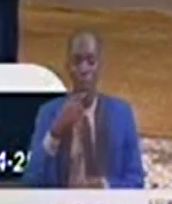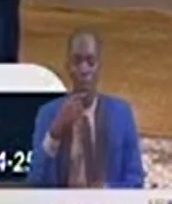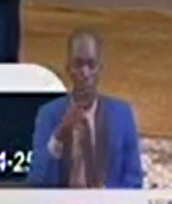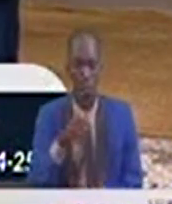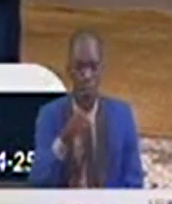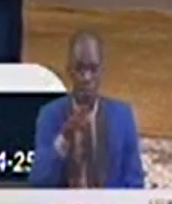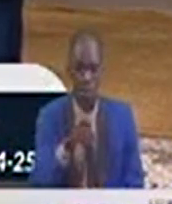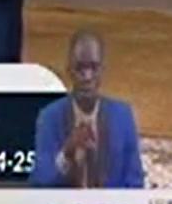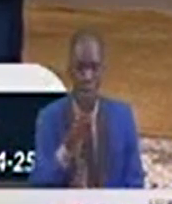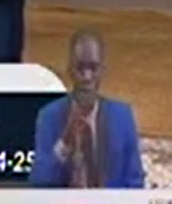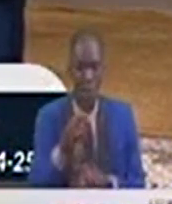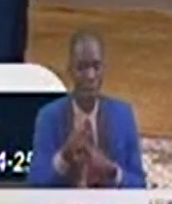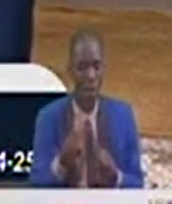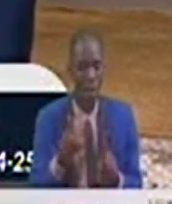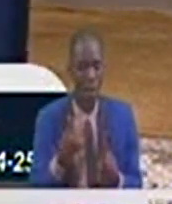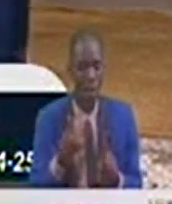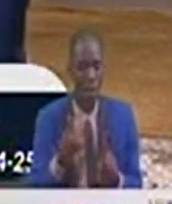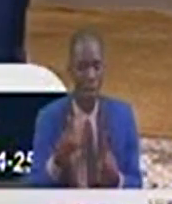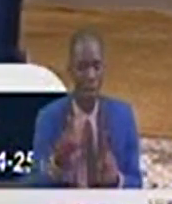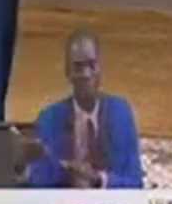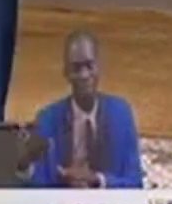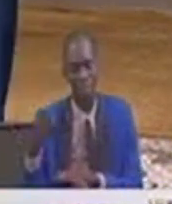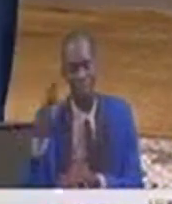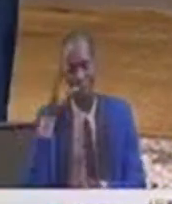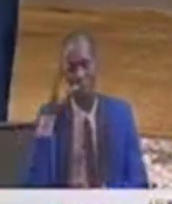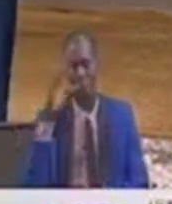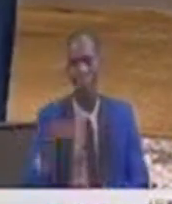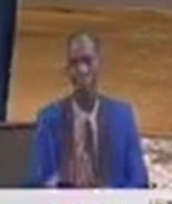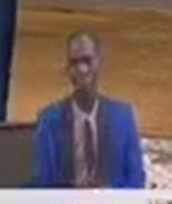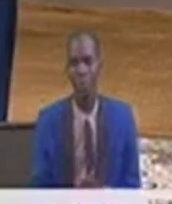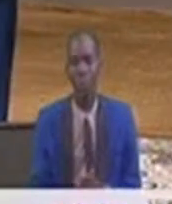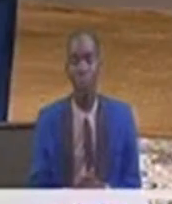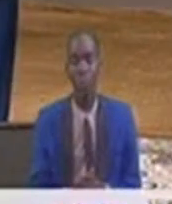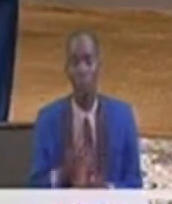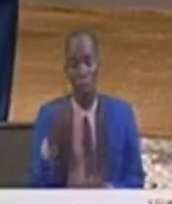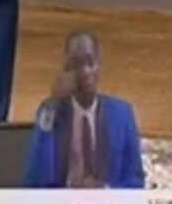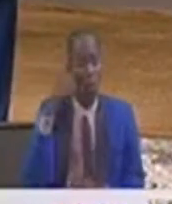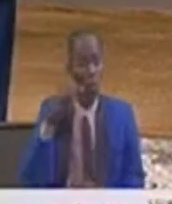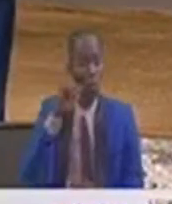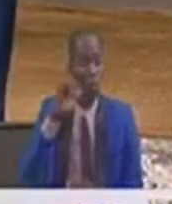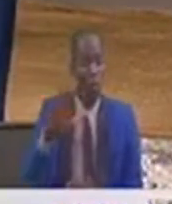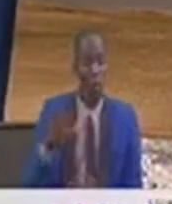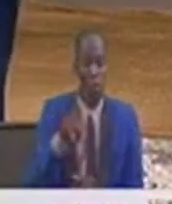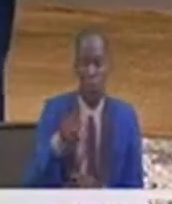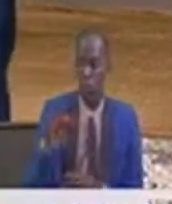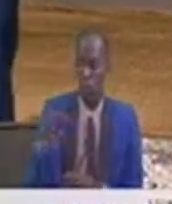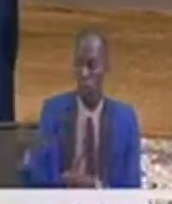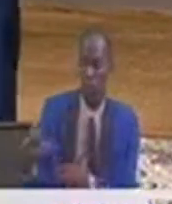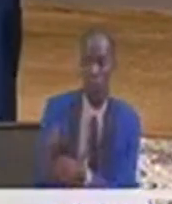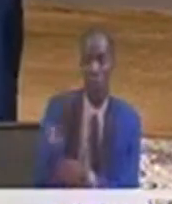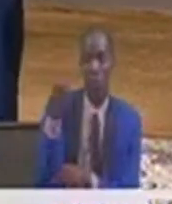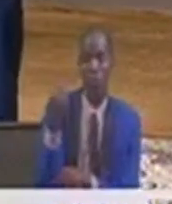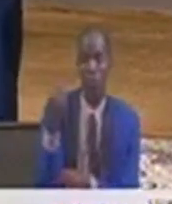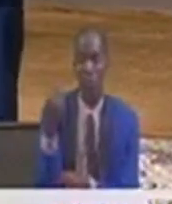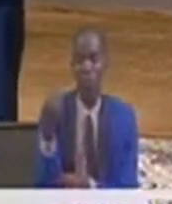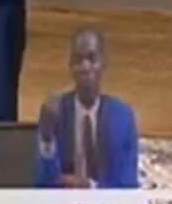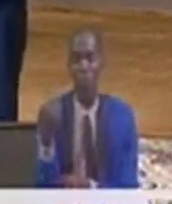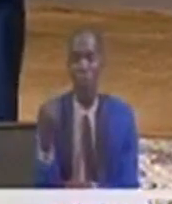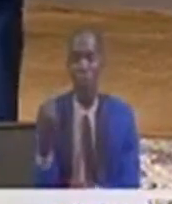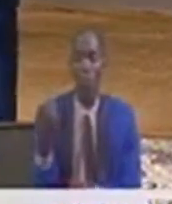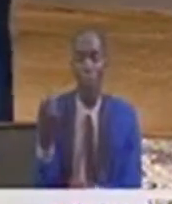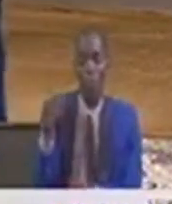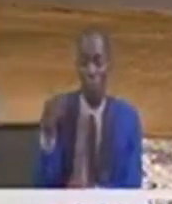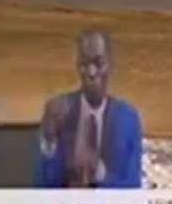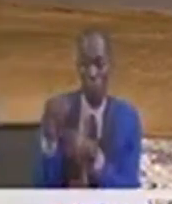but a dead man, for the woman which thou hast taken, for